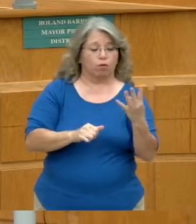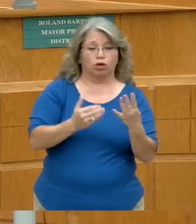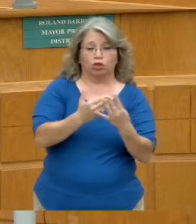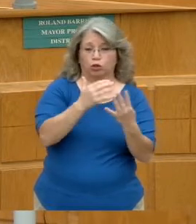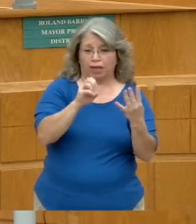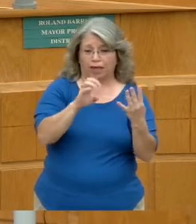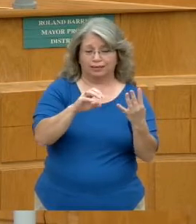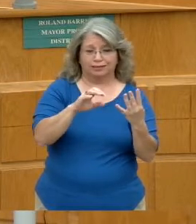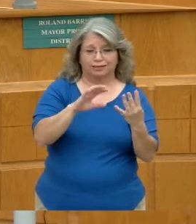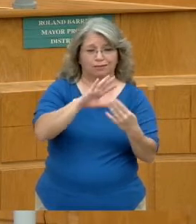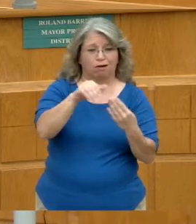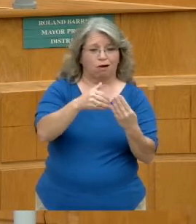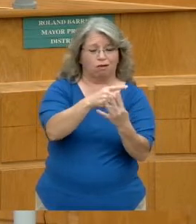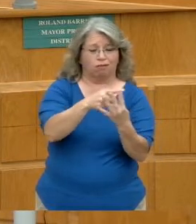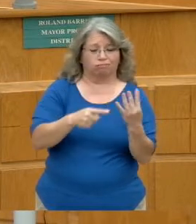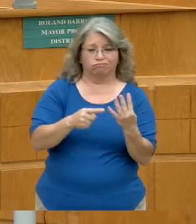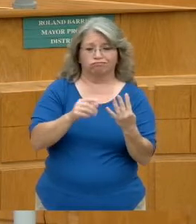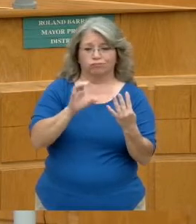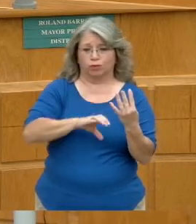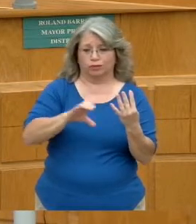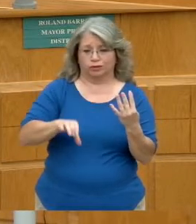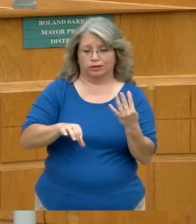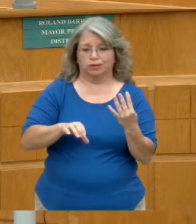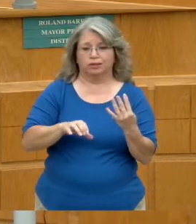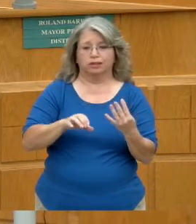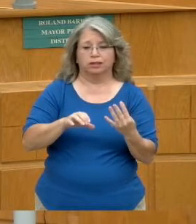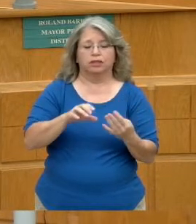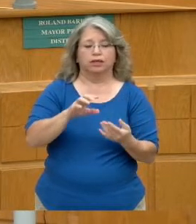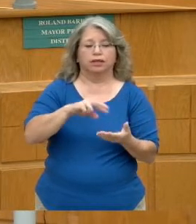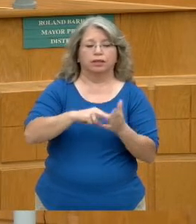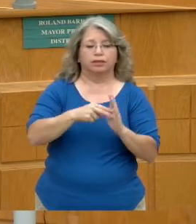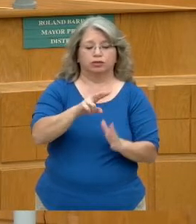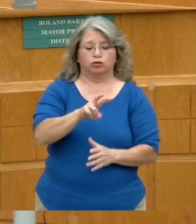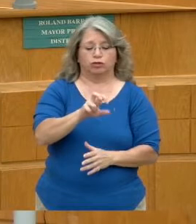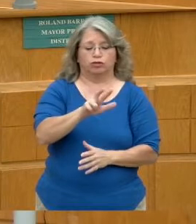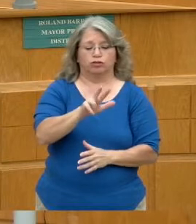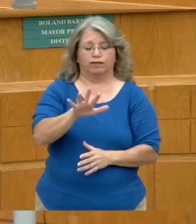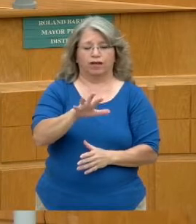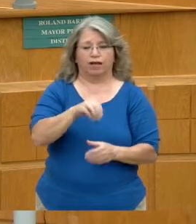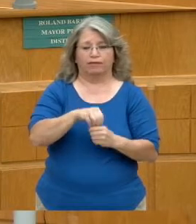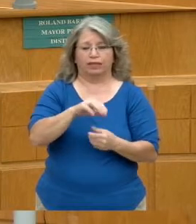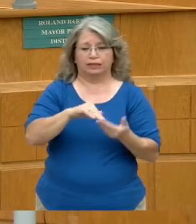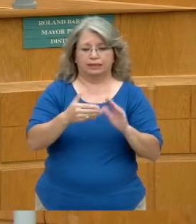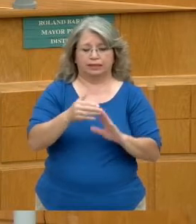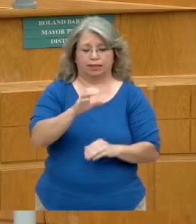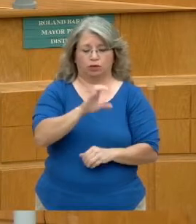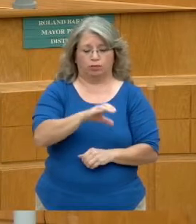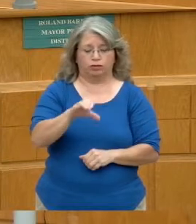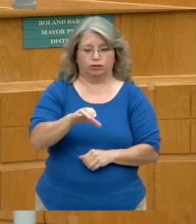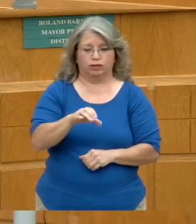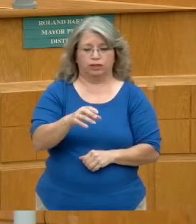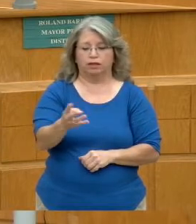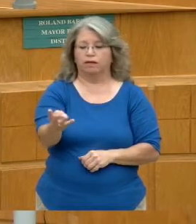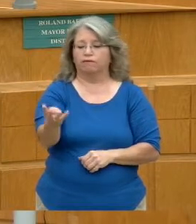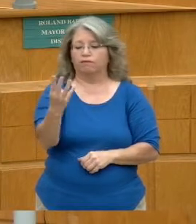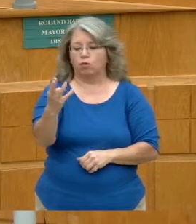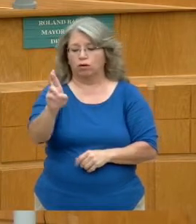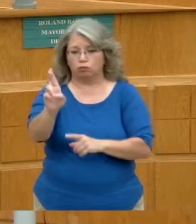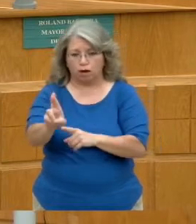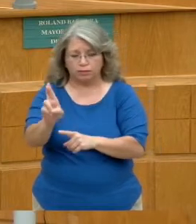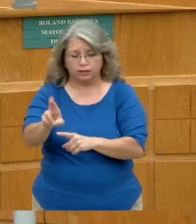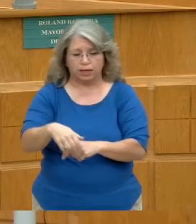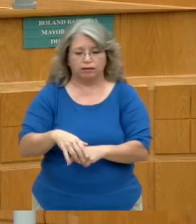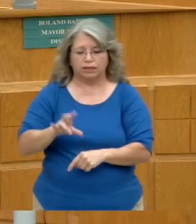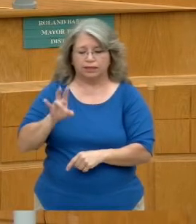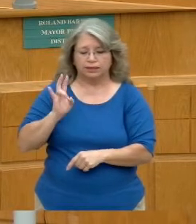Christi, so that brings our total to 235 cases in the city of Corpus Christi. There's 4 in Robstown, 7 in